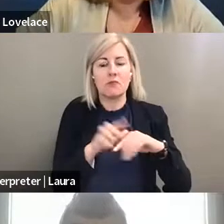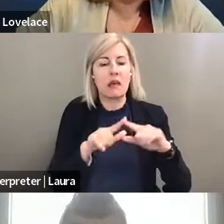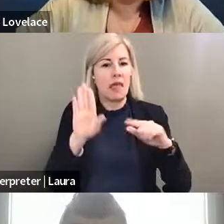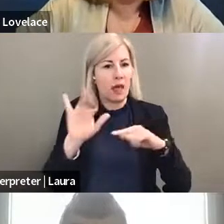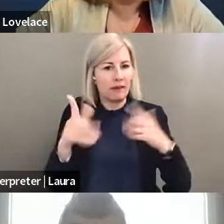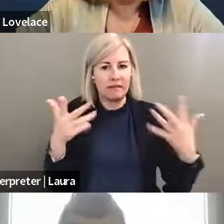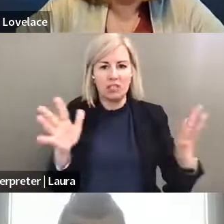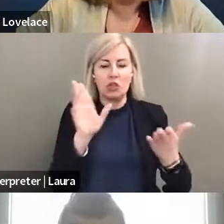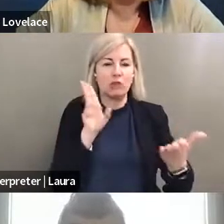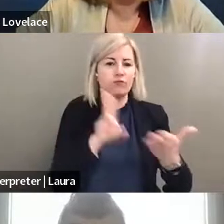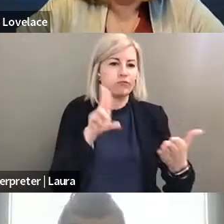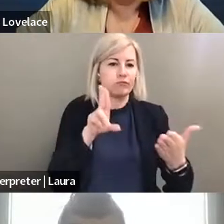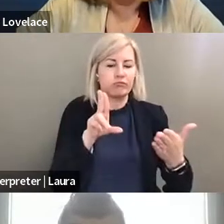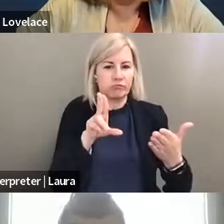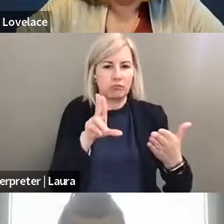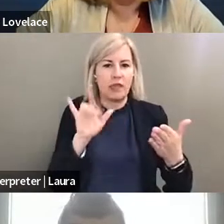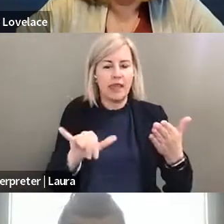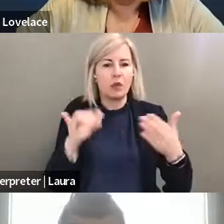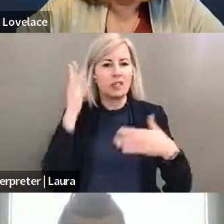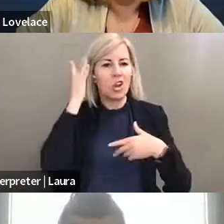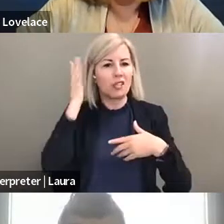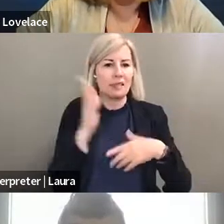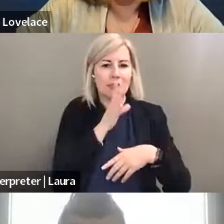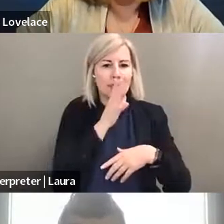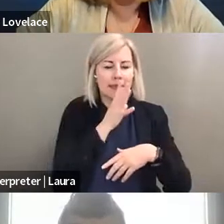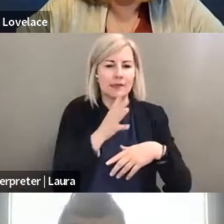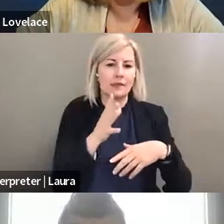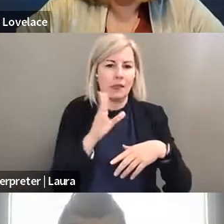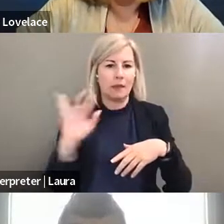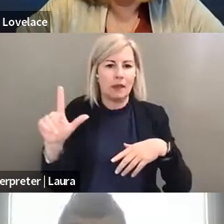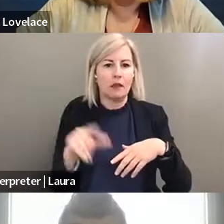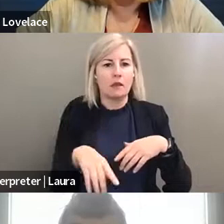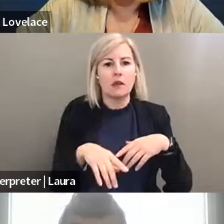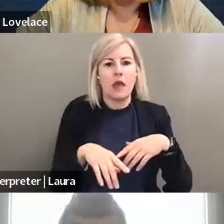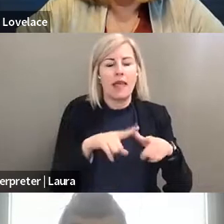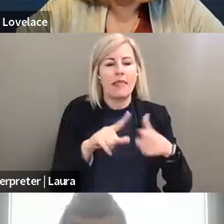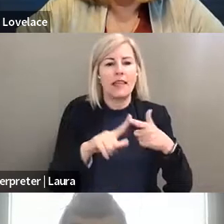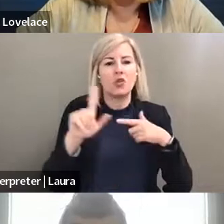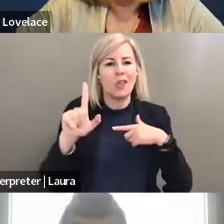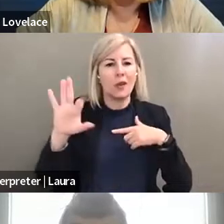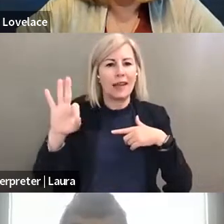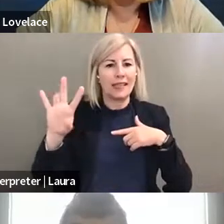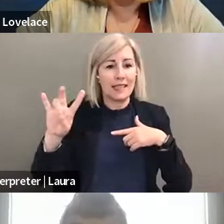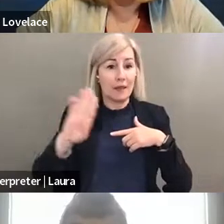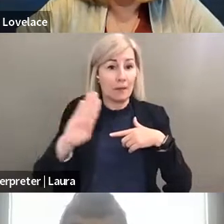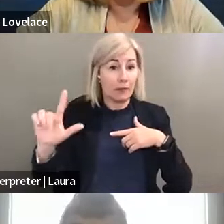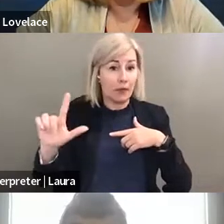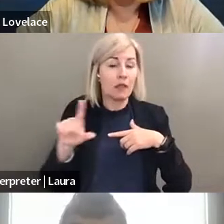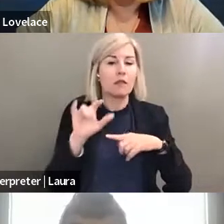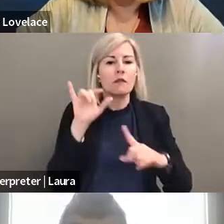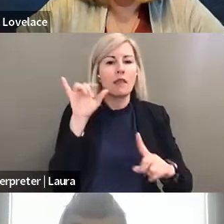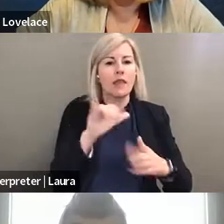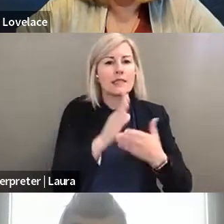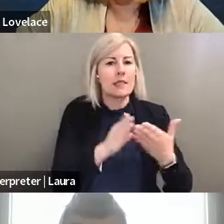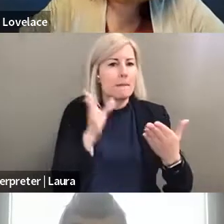into law. That was an Autism Speaks bill. And then Senate File 2197 is the bill that some